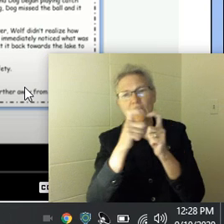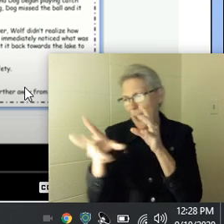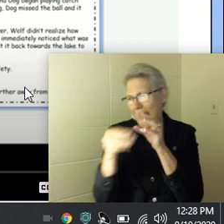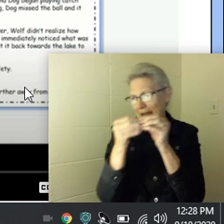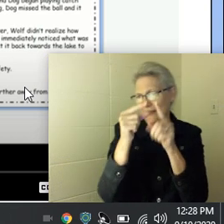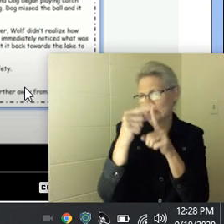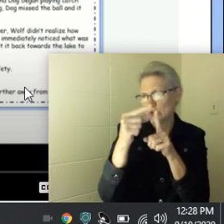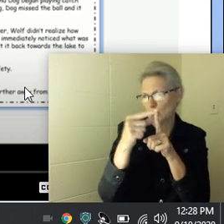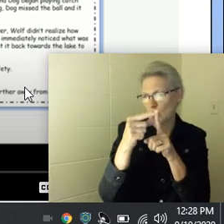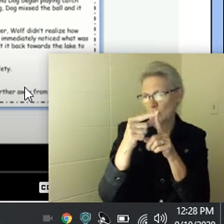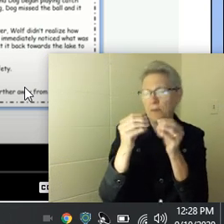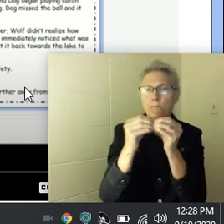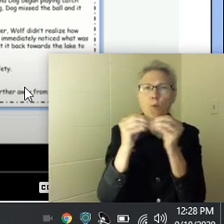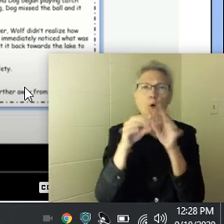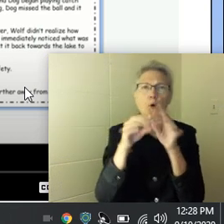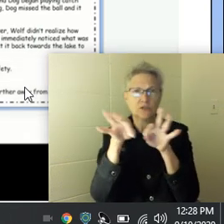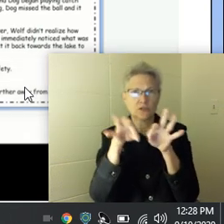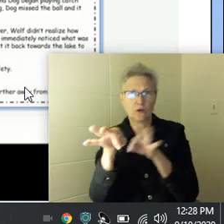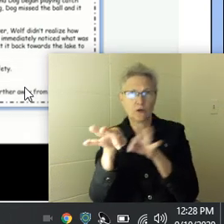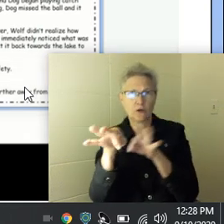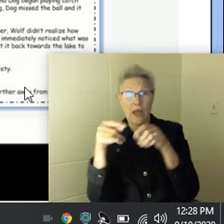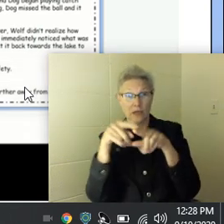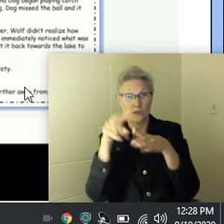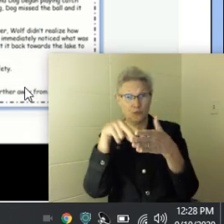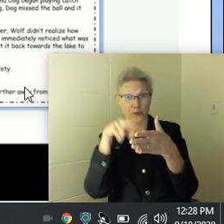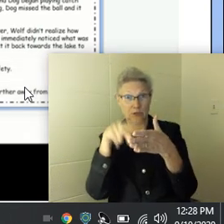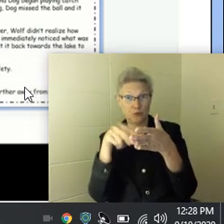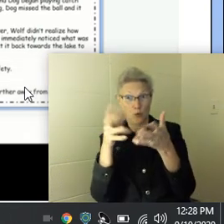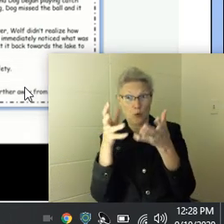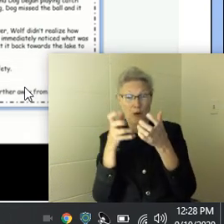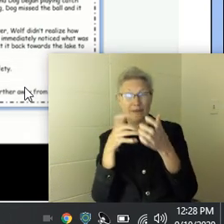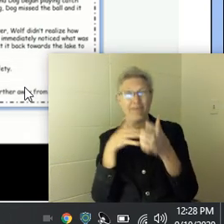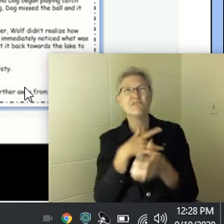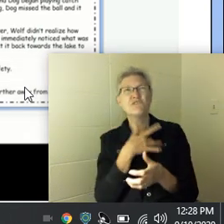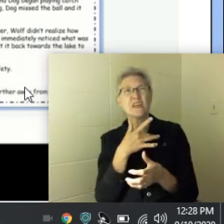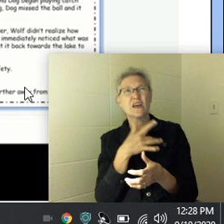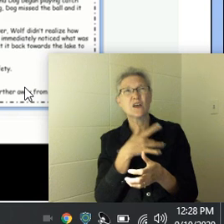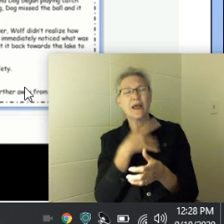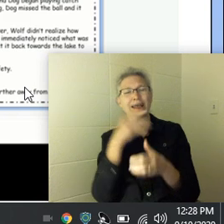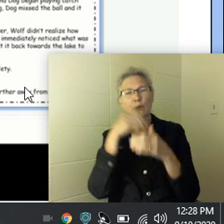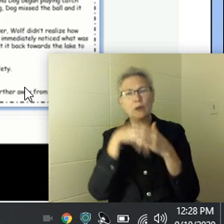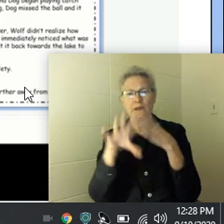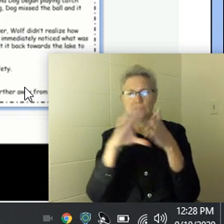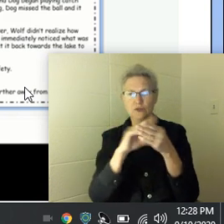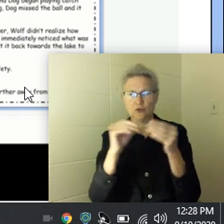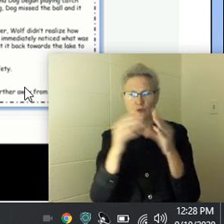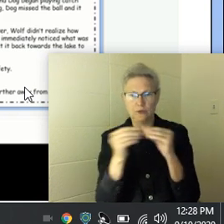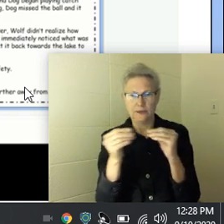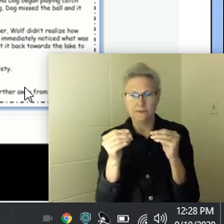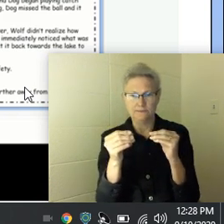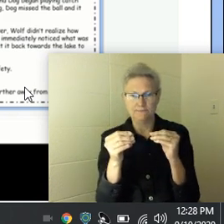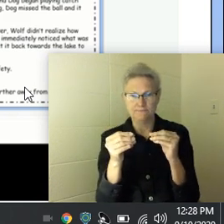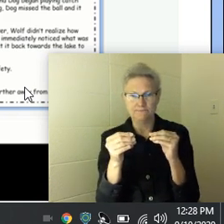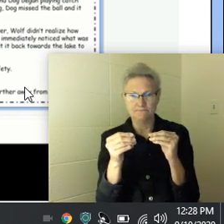word to be more descriptive," right? As readers, we really want to feel like we are